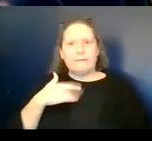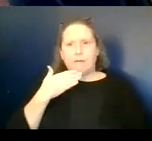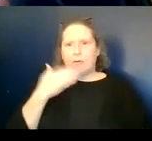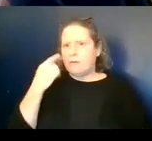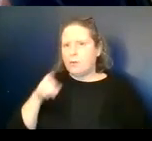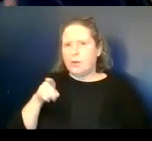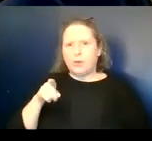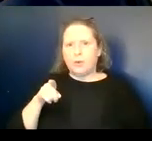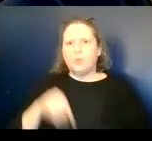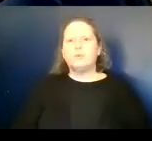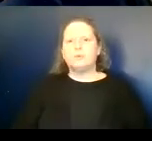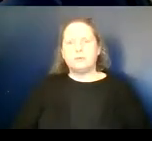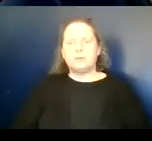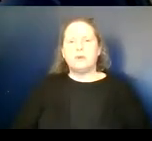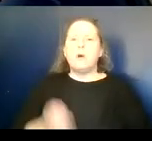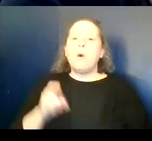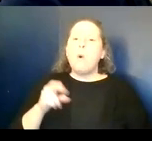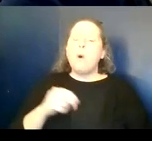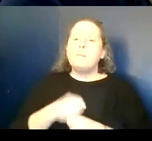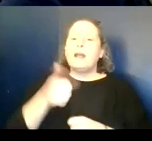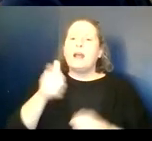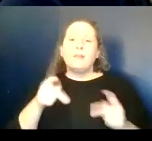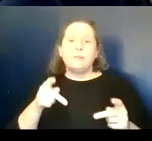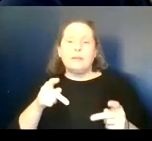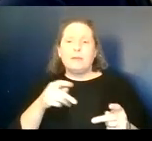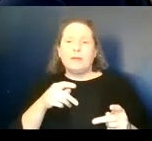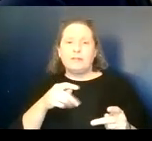make you feel good or make other people feel good.